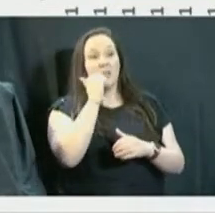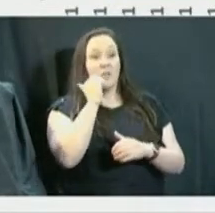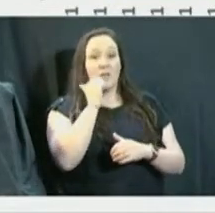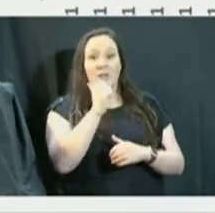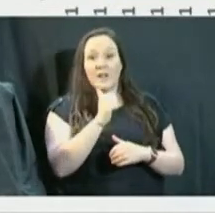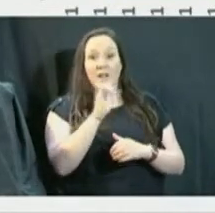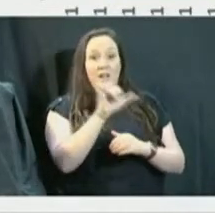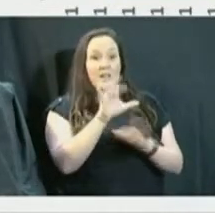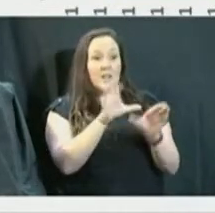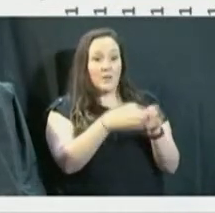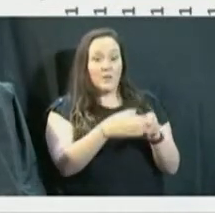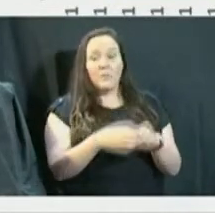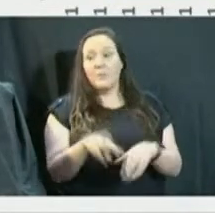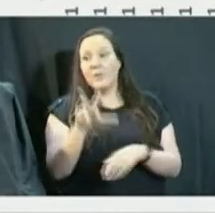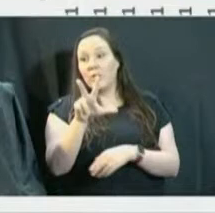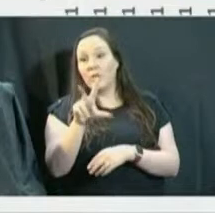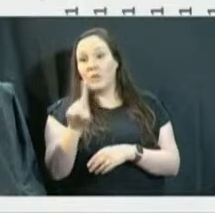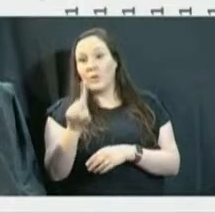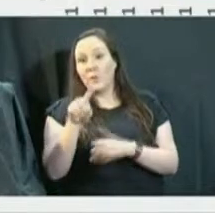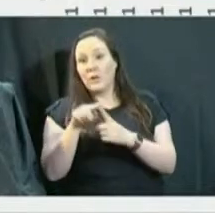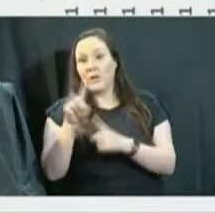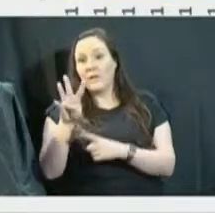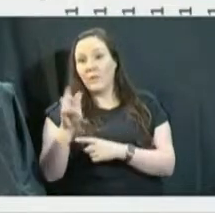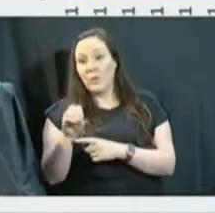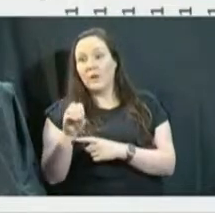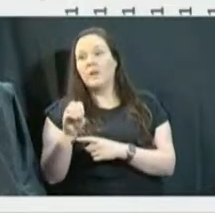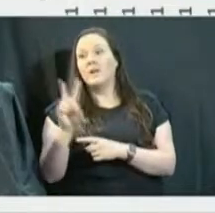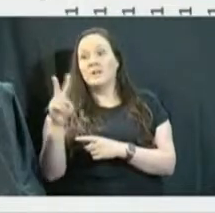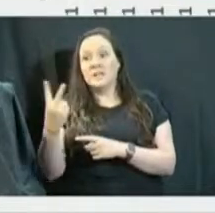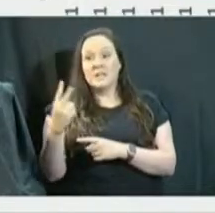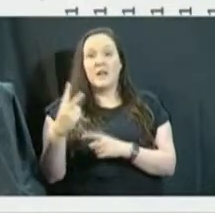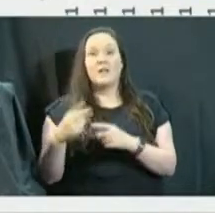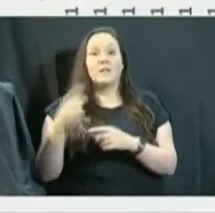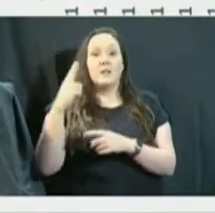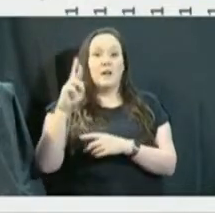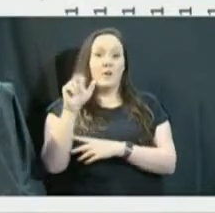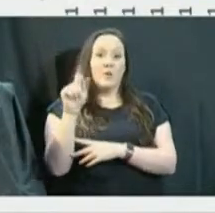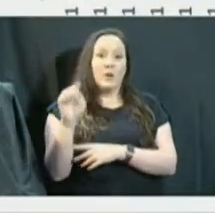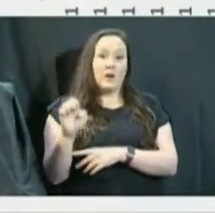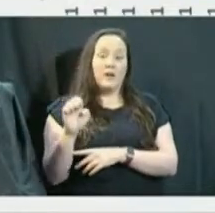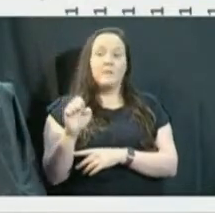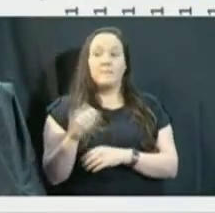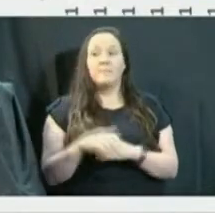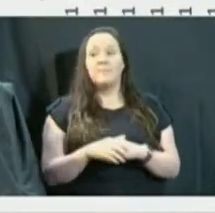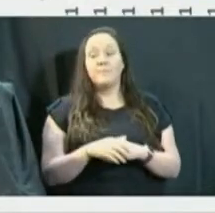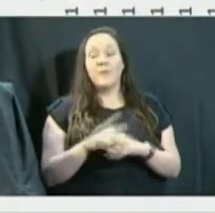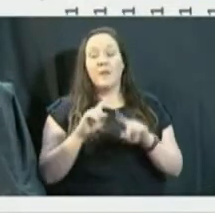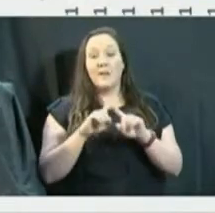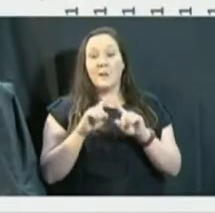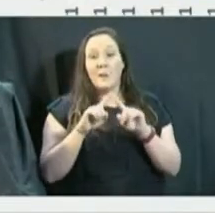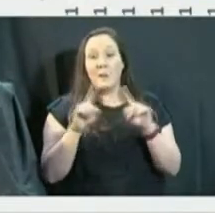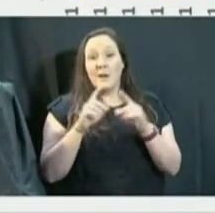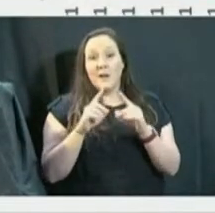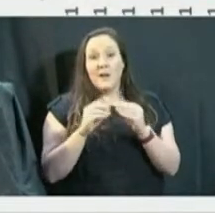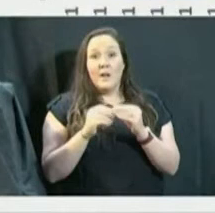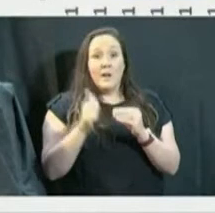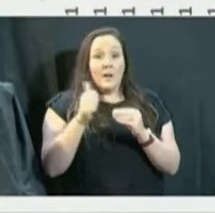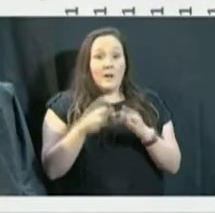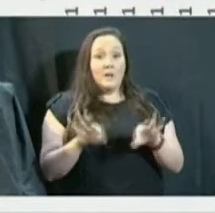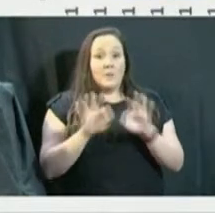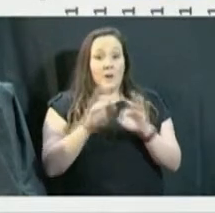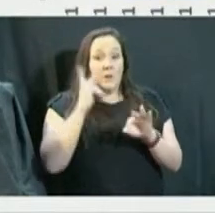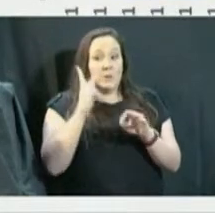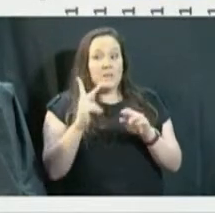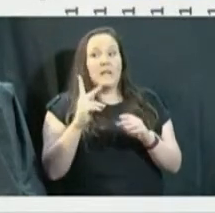The 31 to 40-year-old age group is the second highest rate of increase. So the big takeaway here is that we are seeing a younger